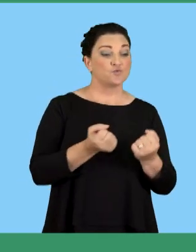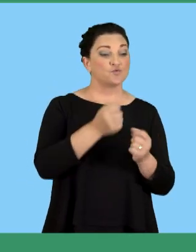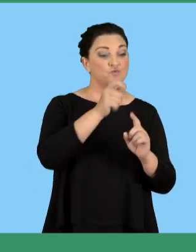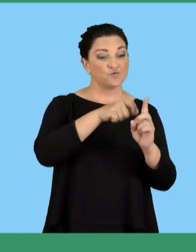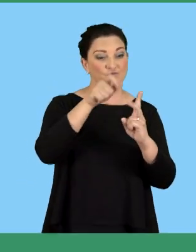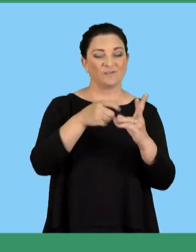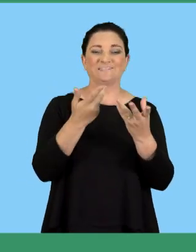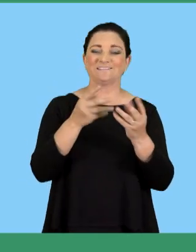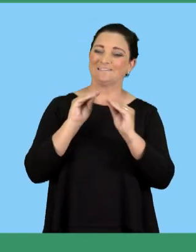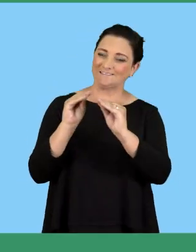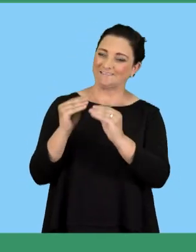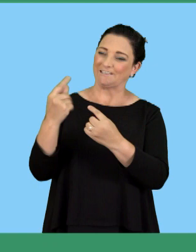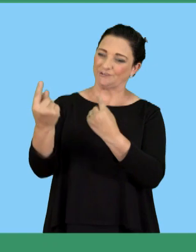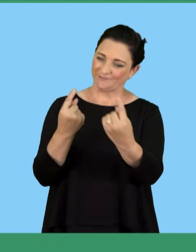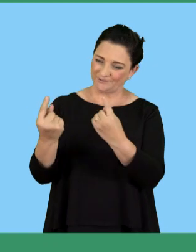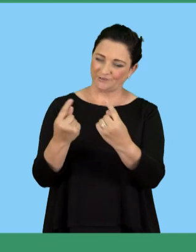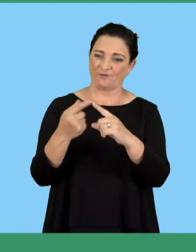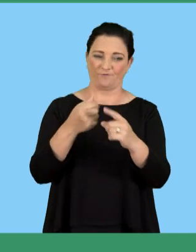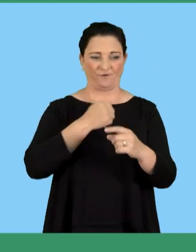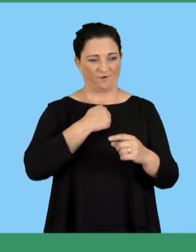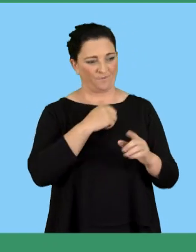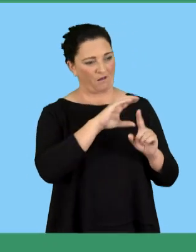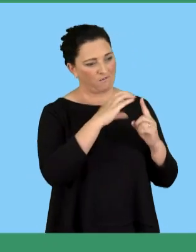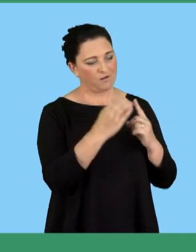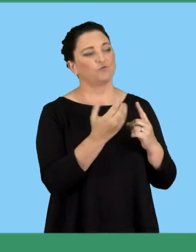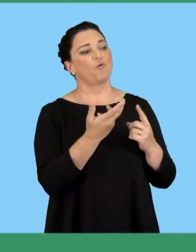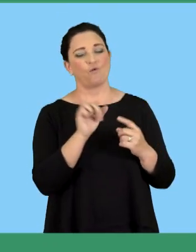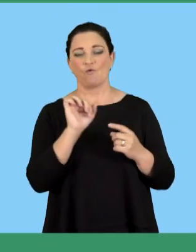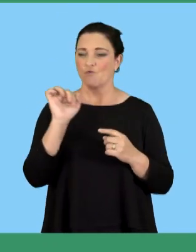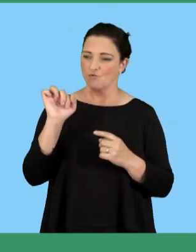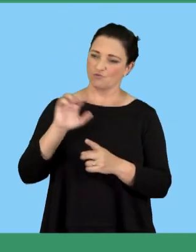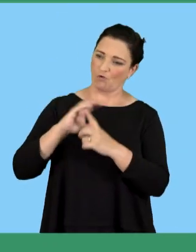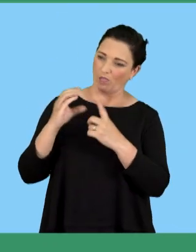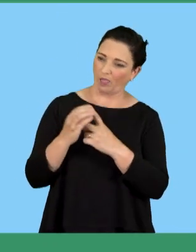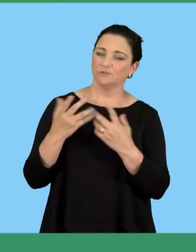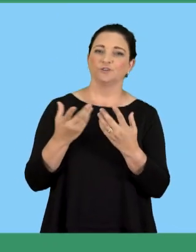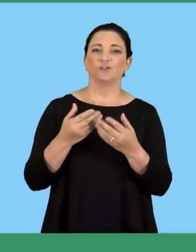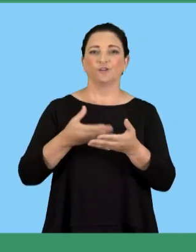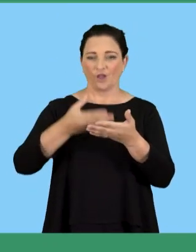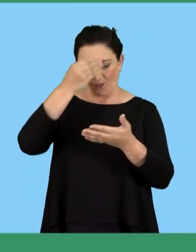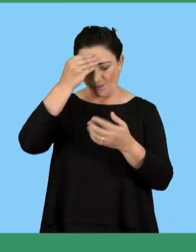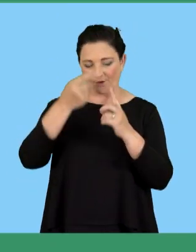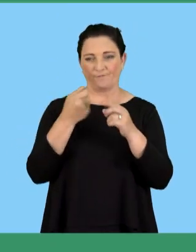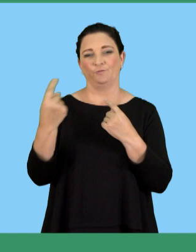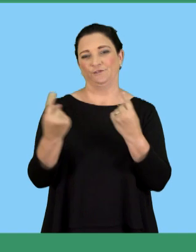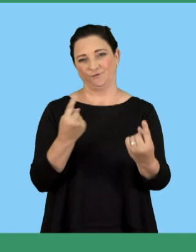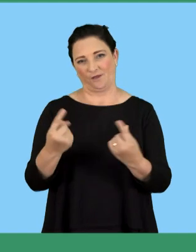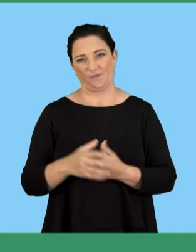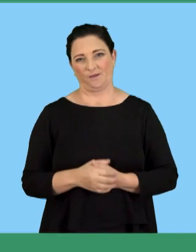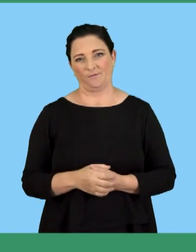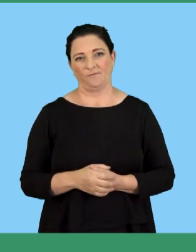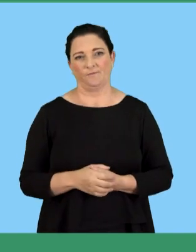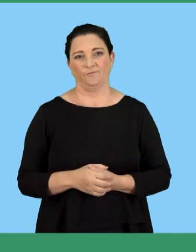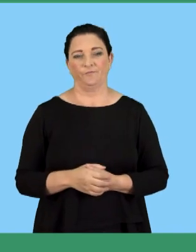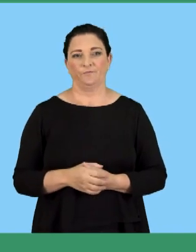that everyone must enjoy by the mere fact that they are human beings. And remember that those rights are protected by the Bill of